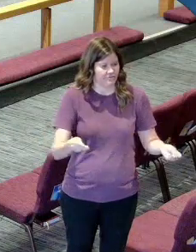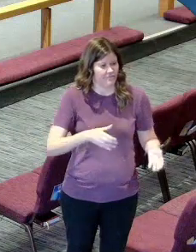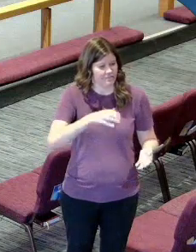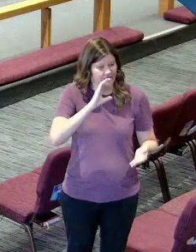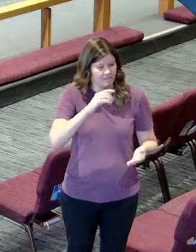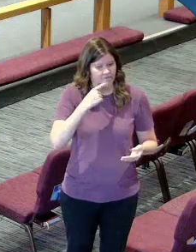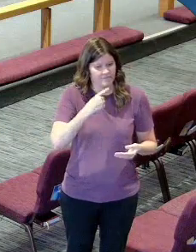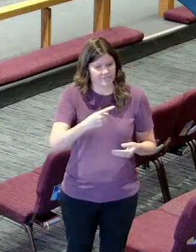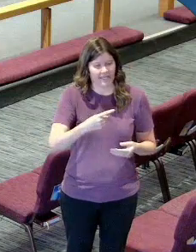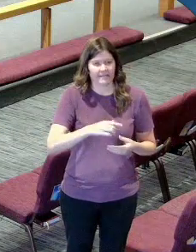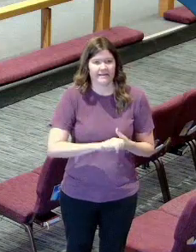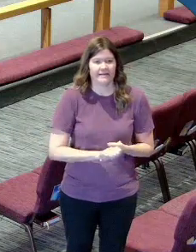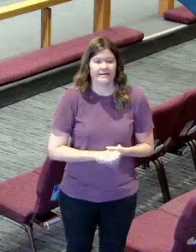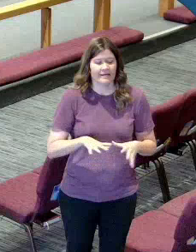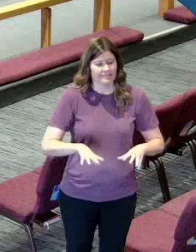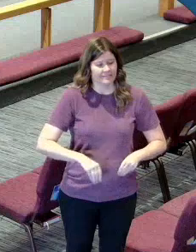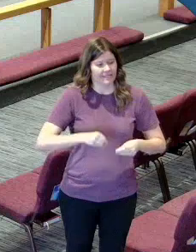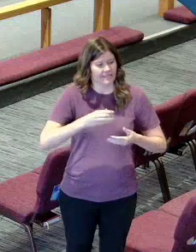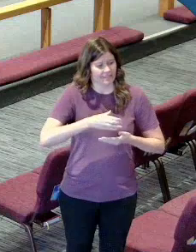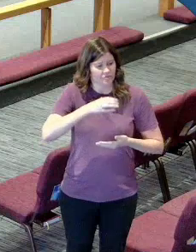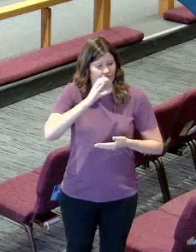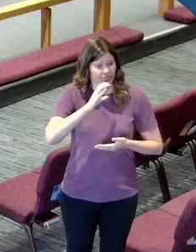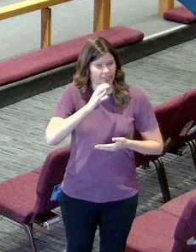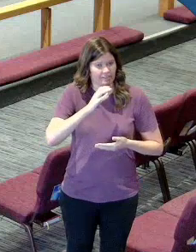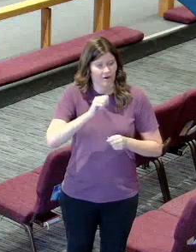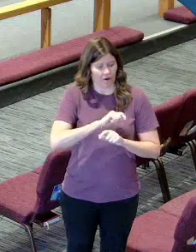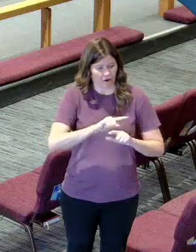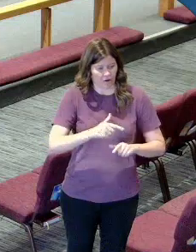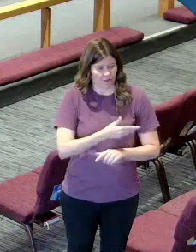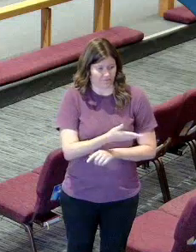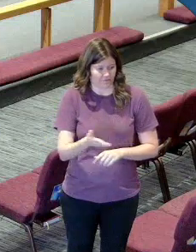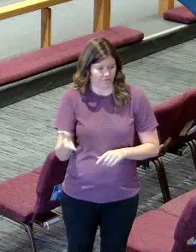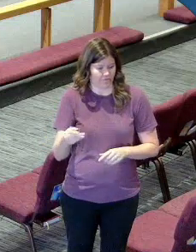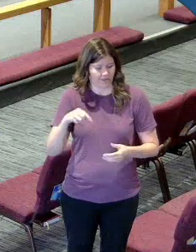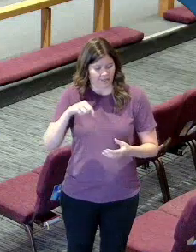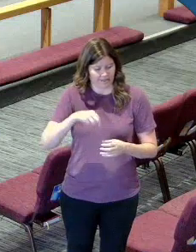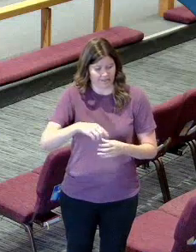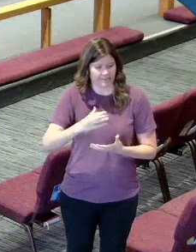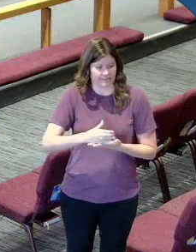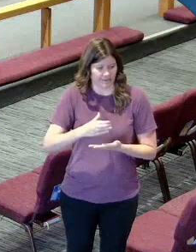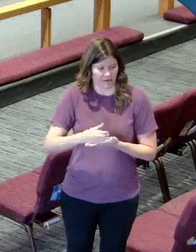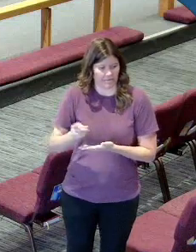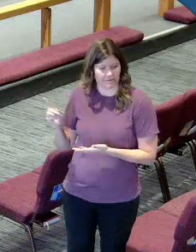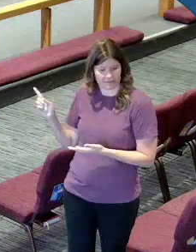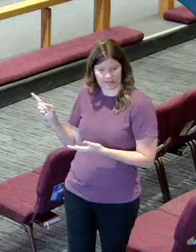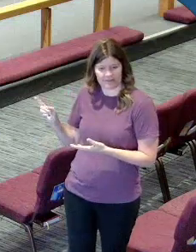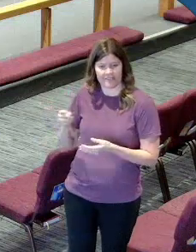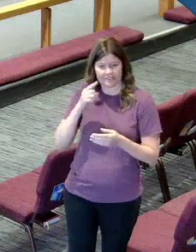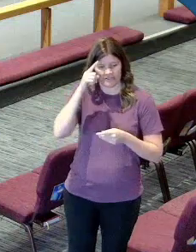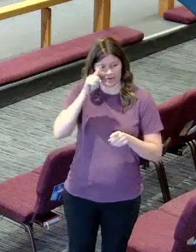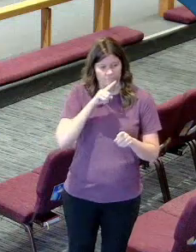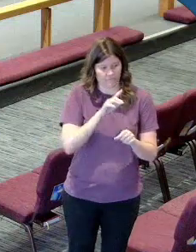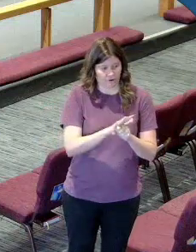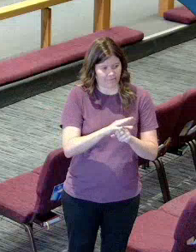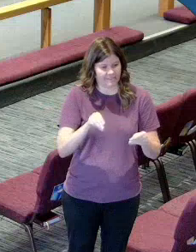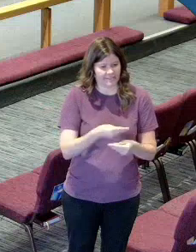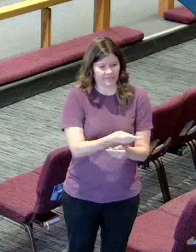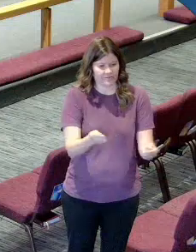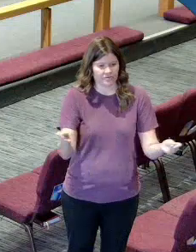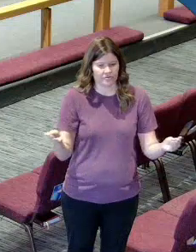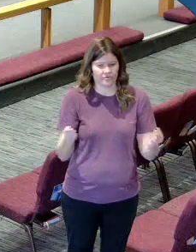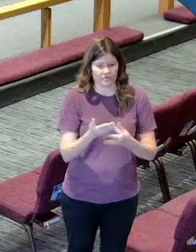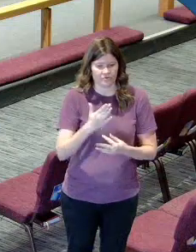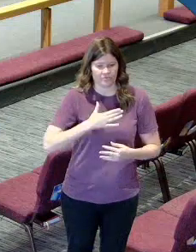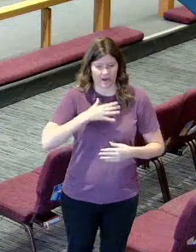disciples, saying, "Take and drink ye all of it. This cup is the new covenant poured out for you in my blood, which